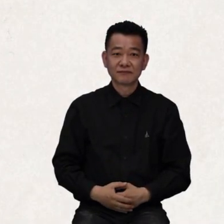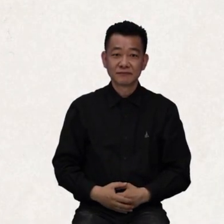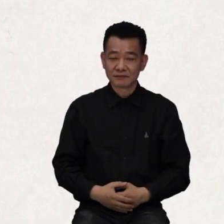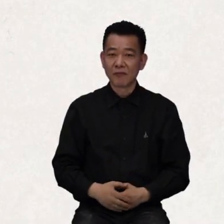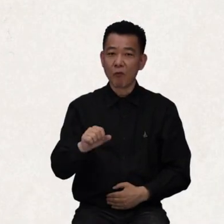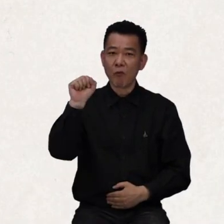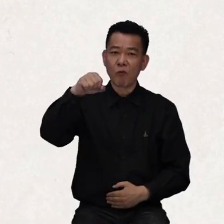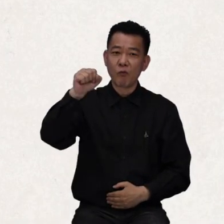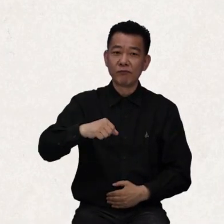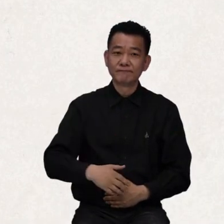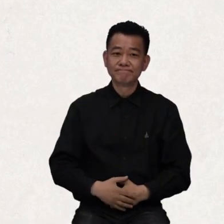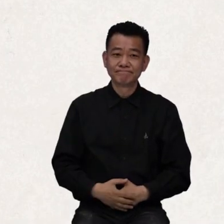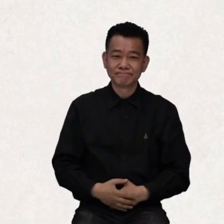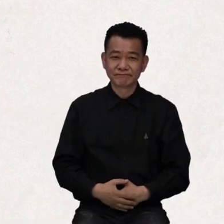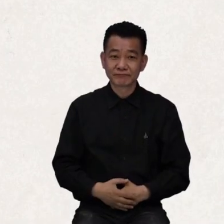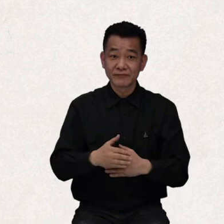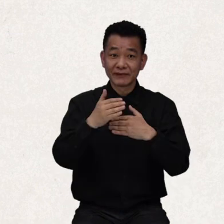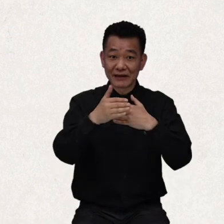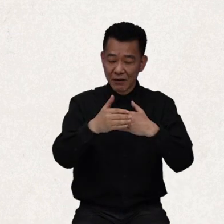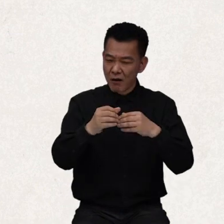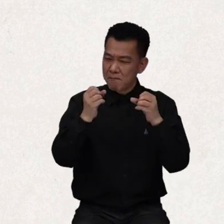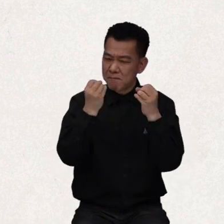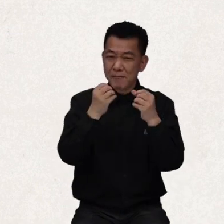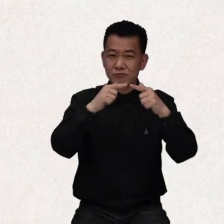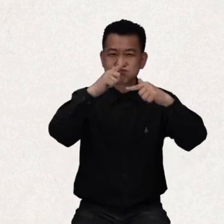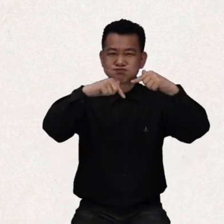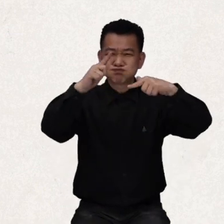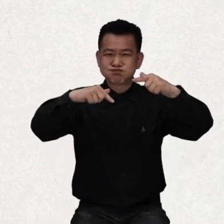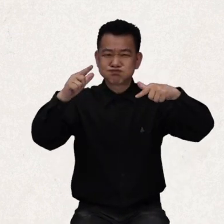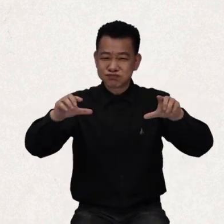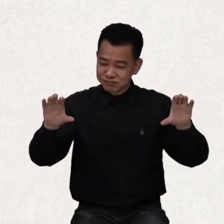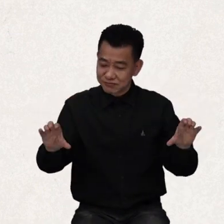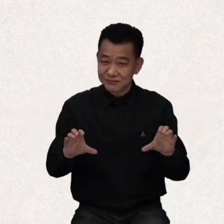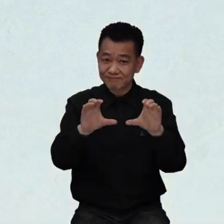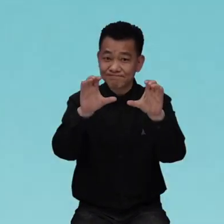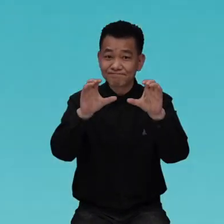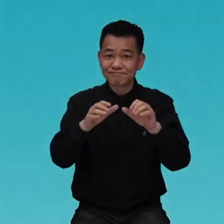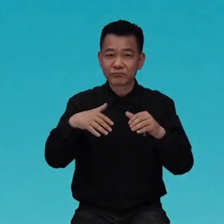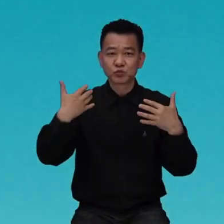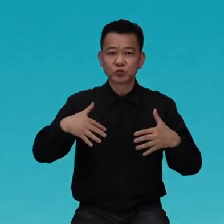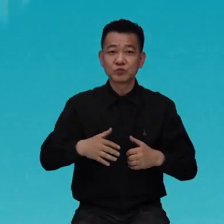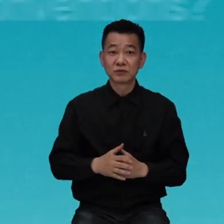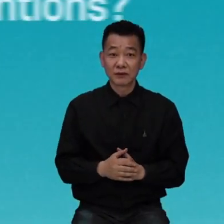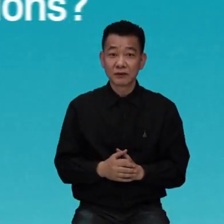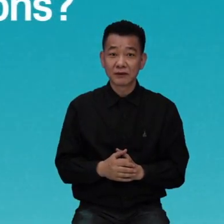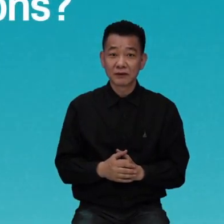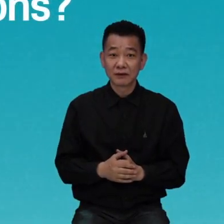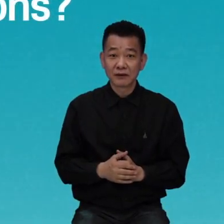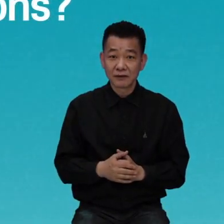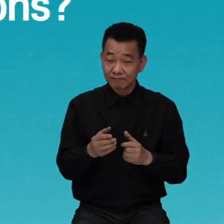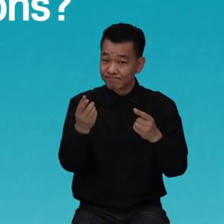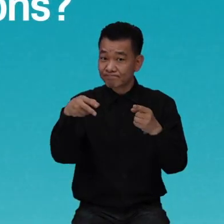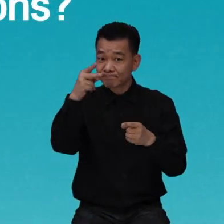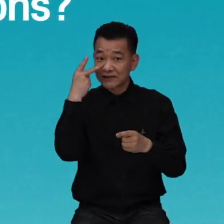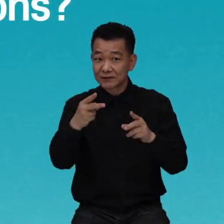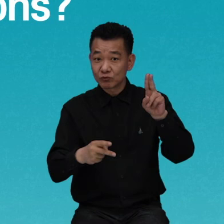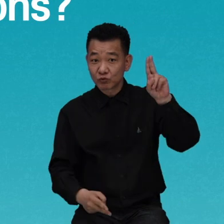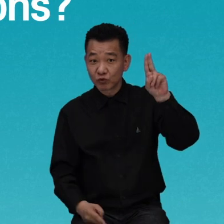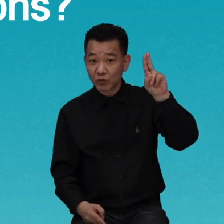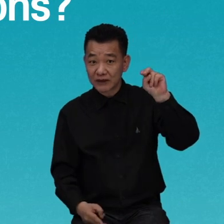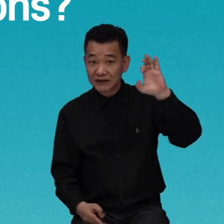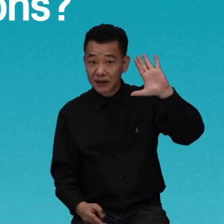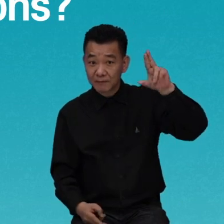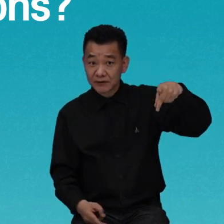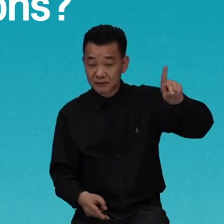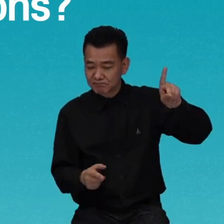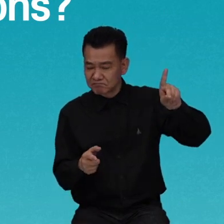I see. Various efforts and movements were made in the past. Then, how is the UN Convention on the Rights of Persons